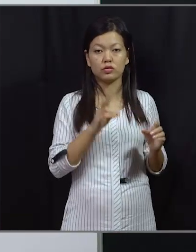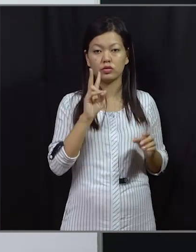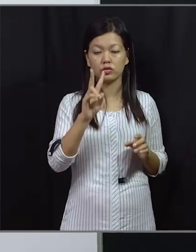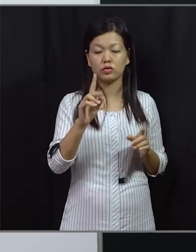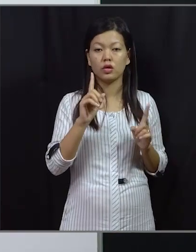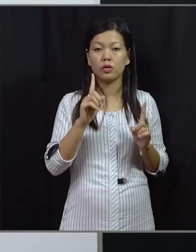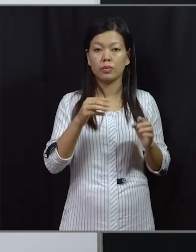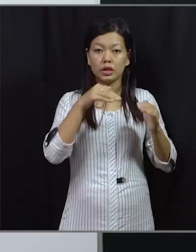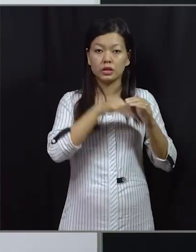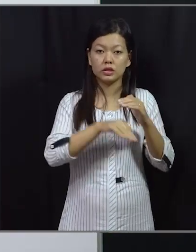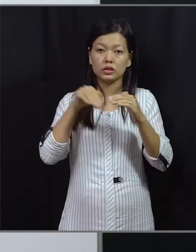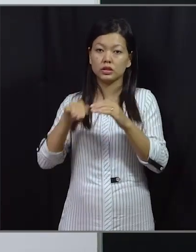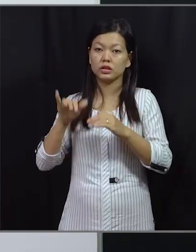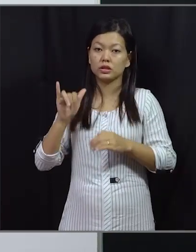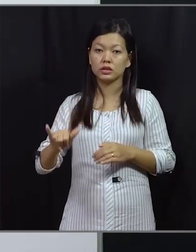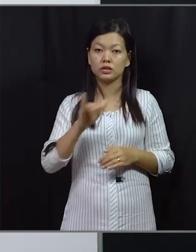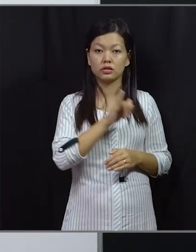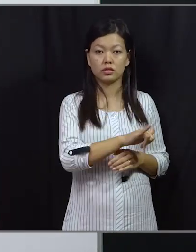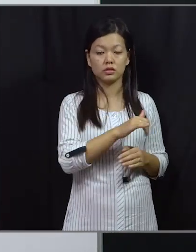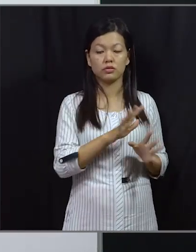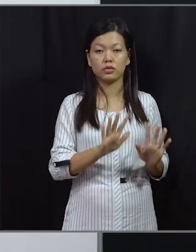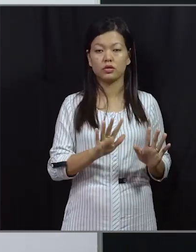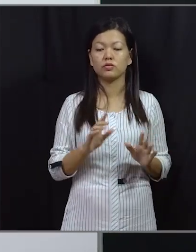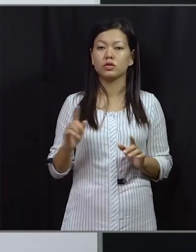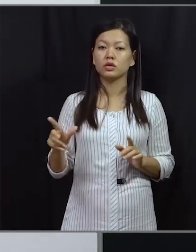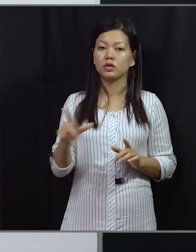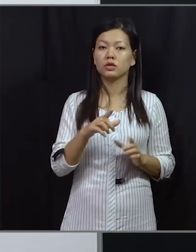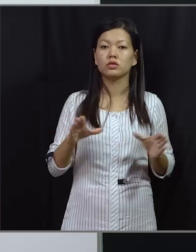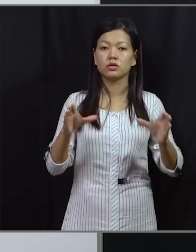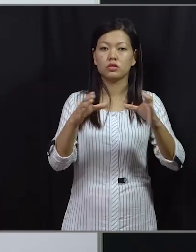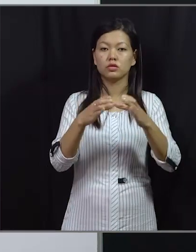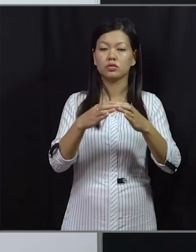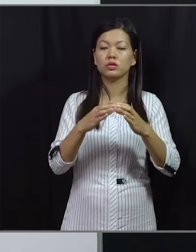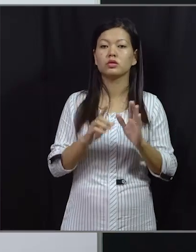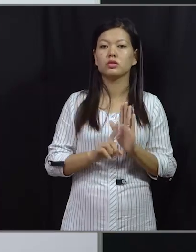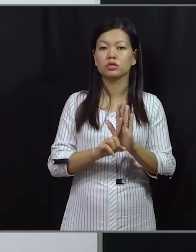the same elements. There is one more set, that is equivalent set.